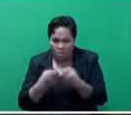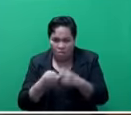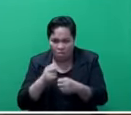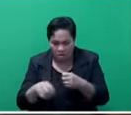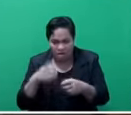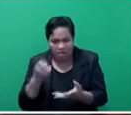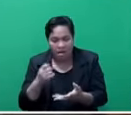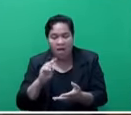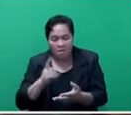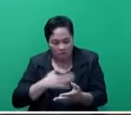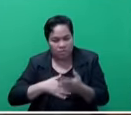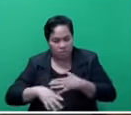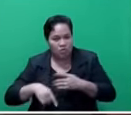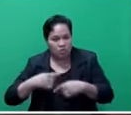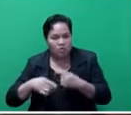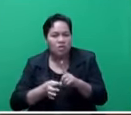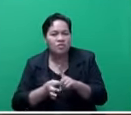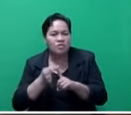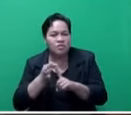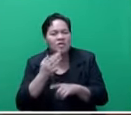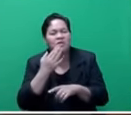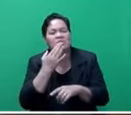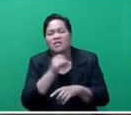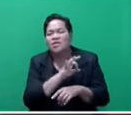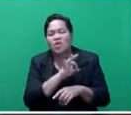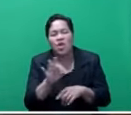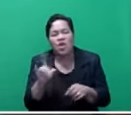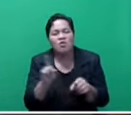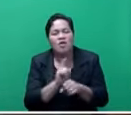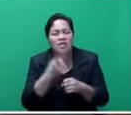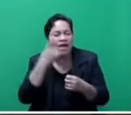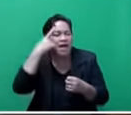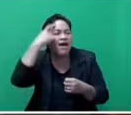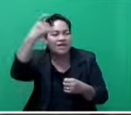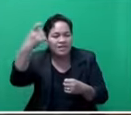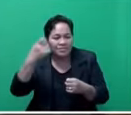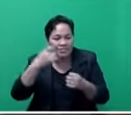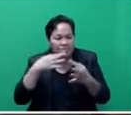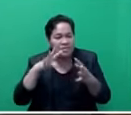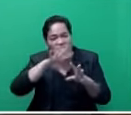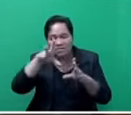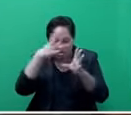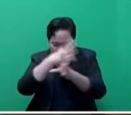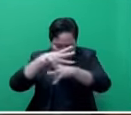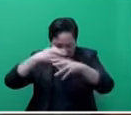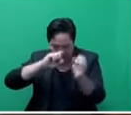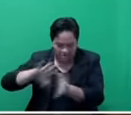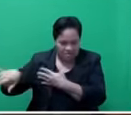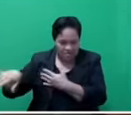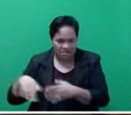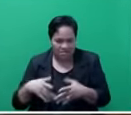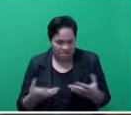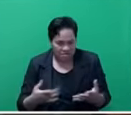that time, we continue to make improvements. So let's not create this myth that everything has disappeared in this time.